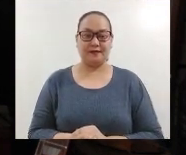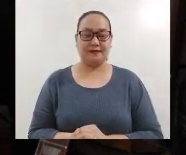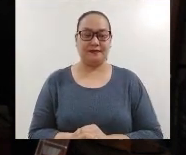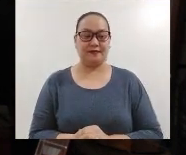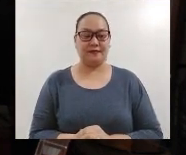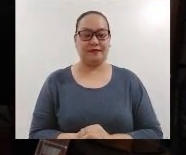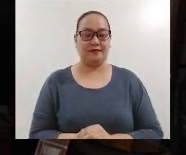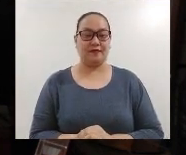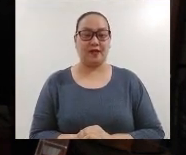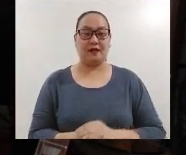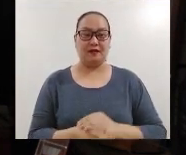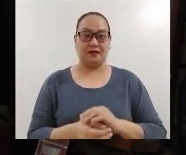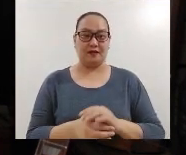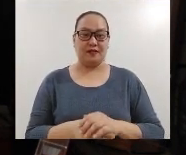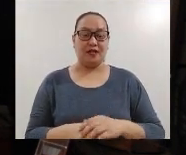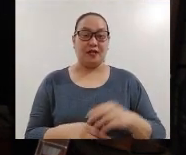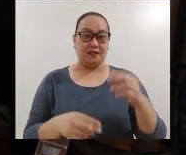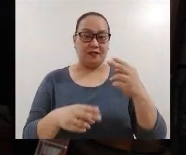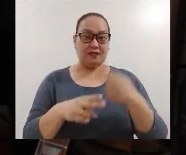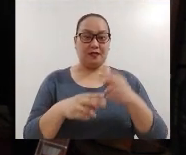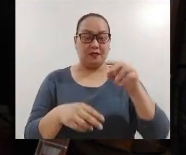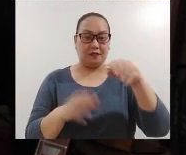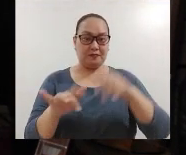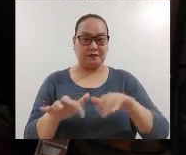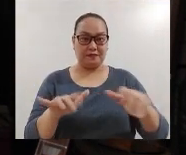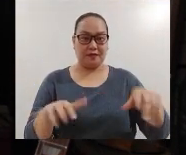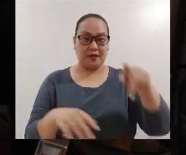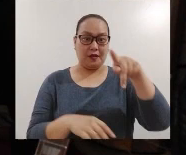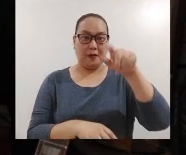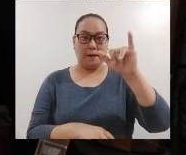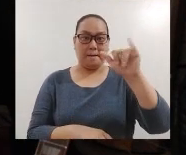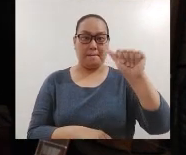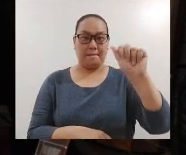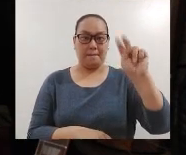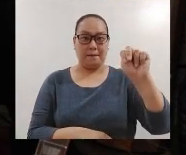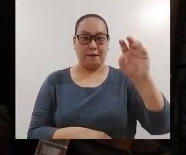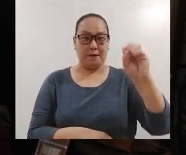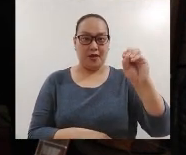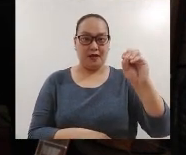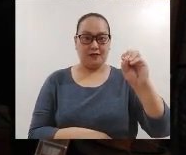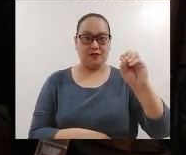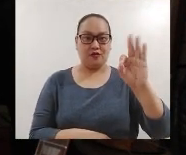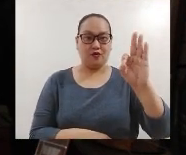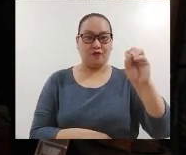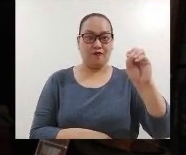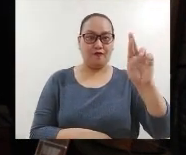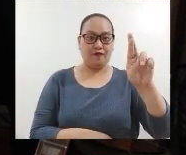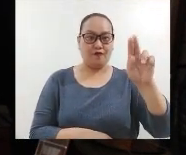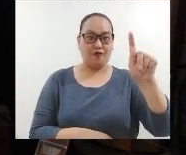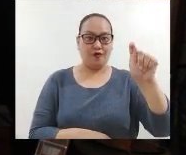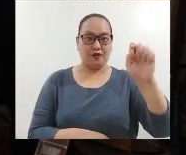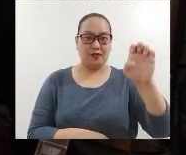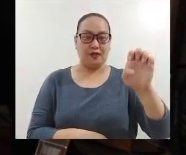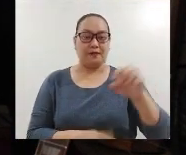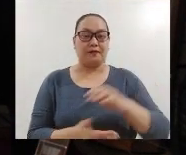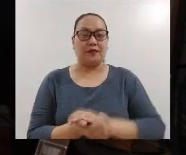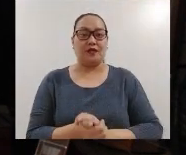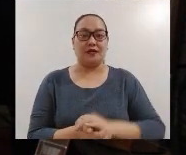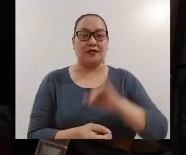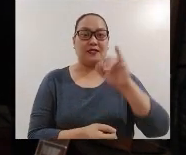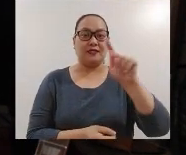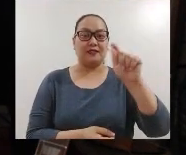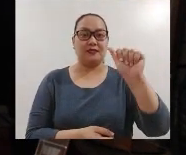Piano is actually named clavicembalo col piano e forte. Italian word for soft is piano